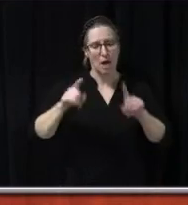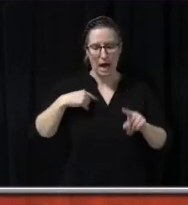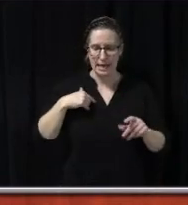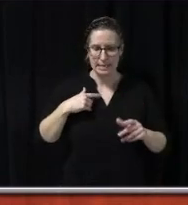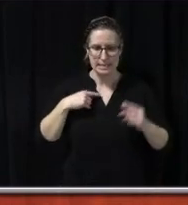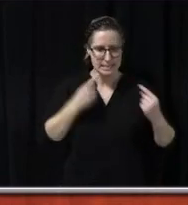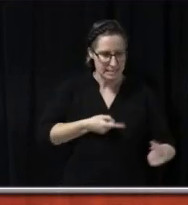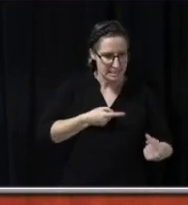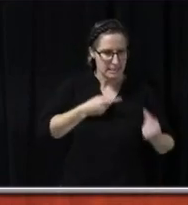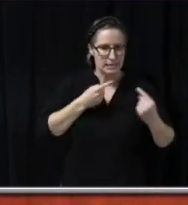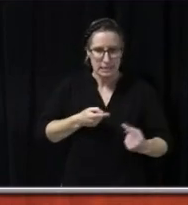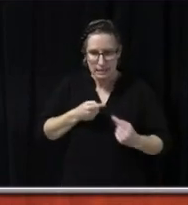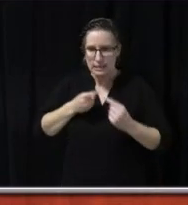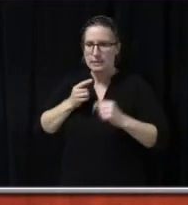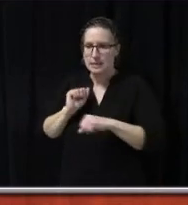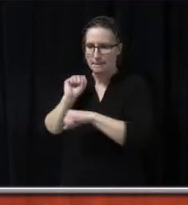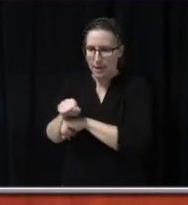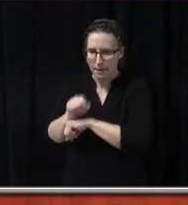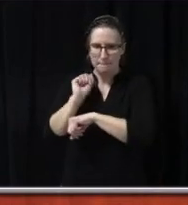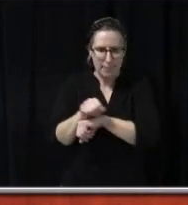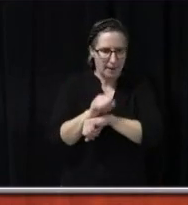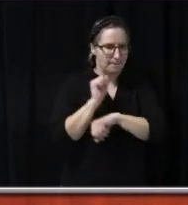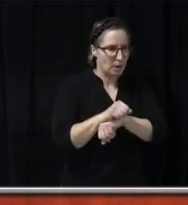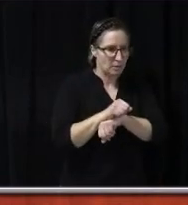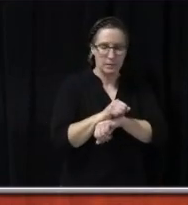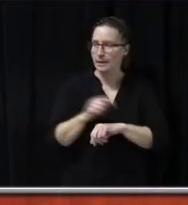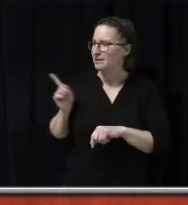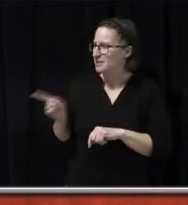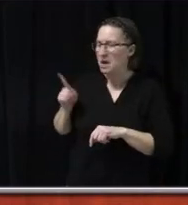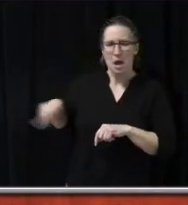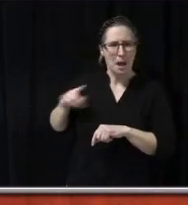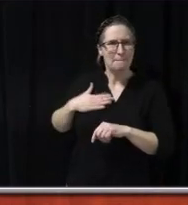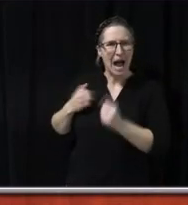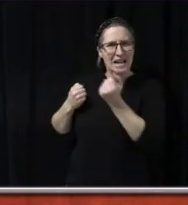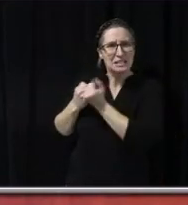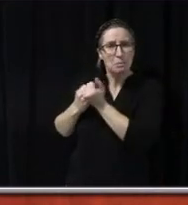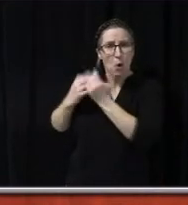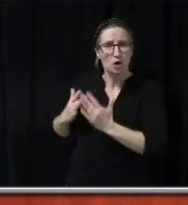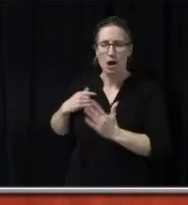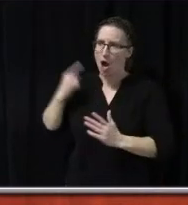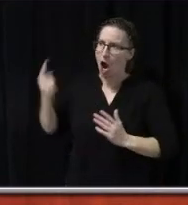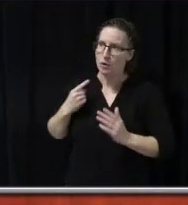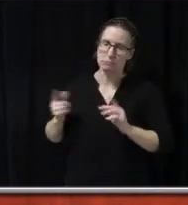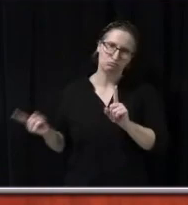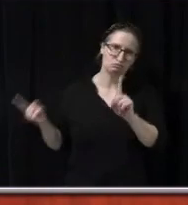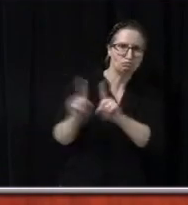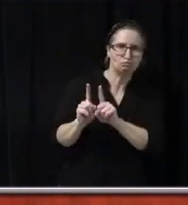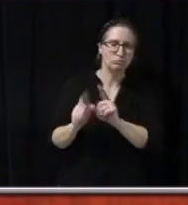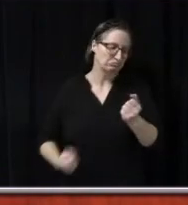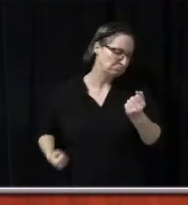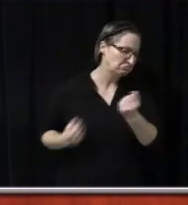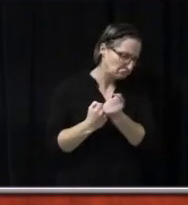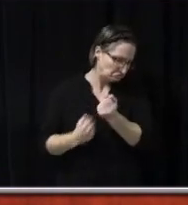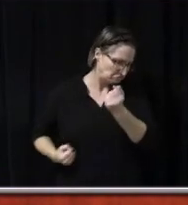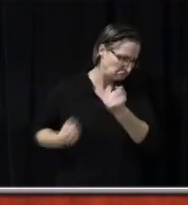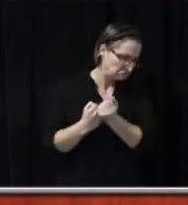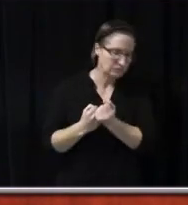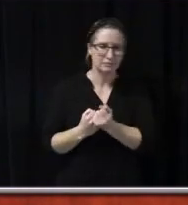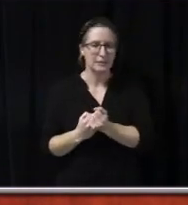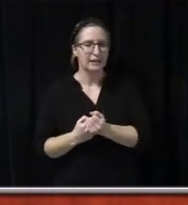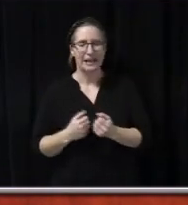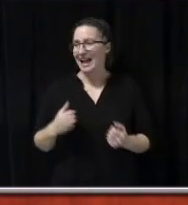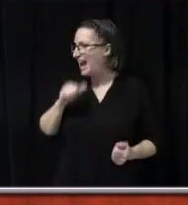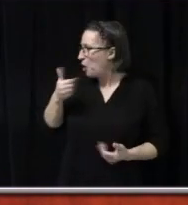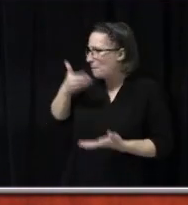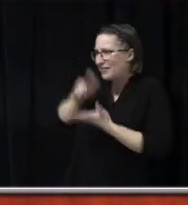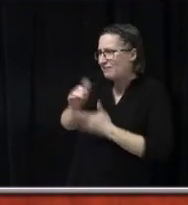those trials, my village never left my side. They reminded me that I belonged here even when I didn't fully